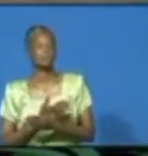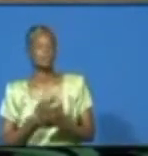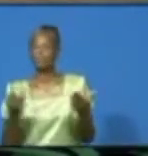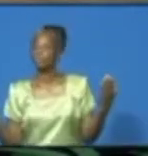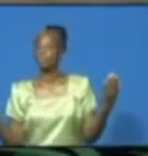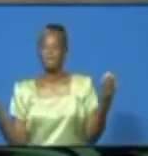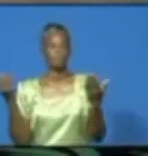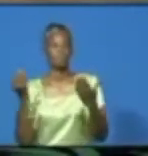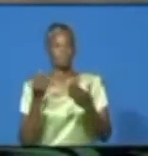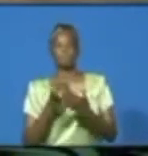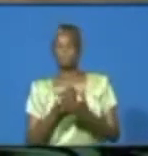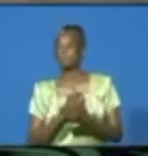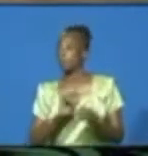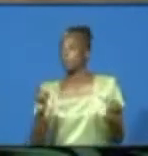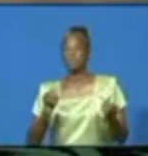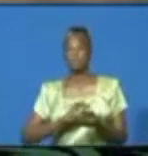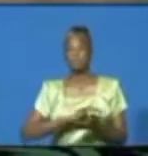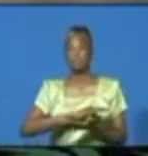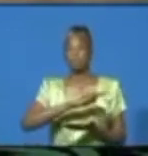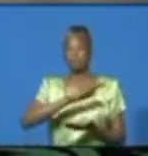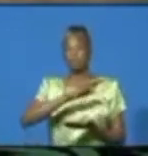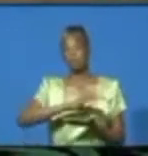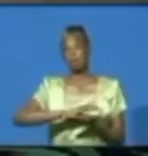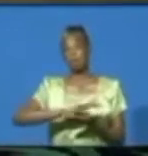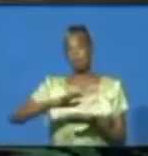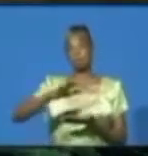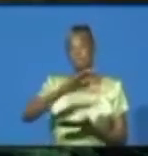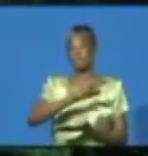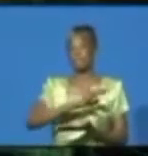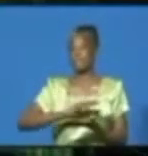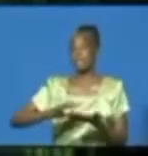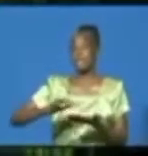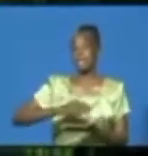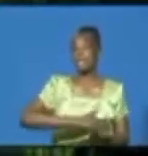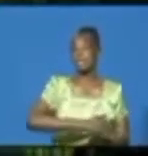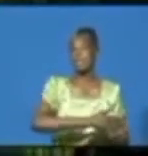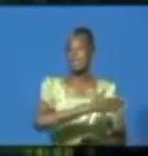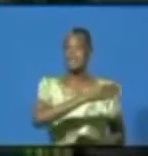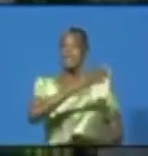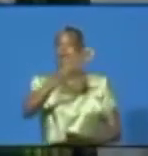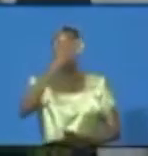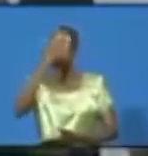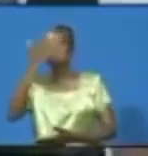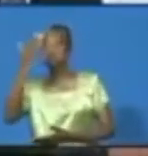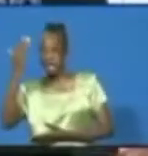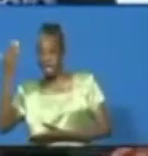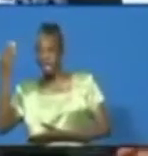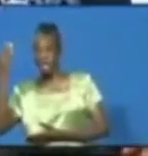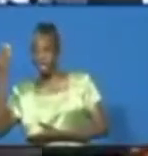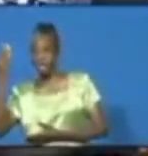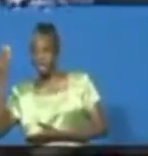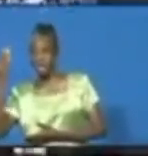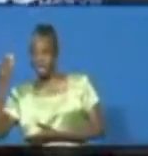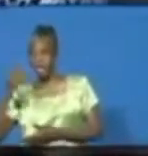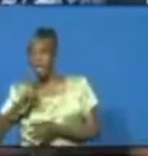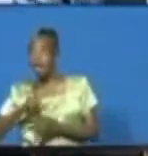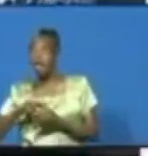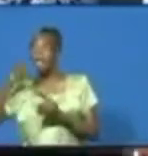Not a cloud in the sky. Come on. God is moving on somebody's